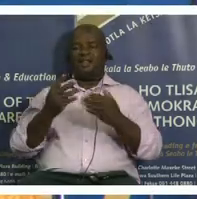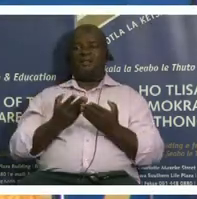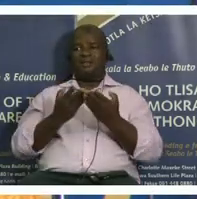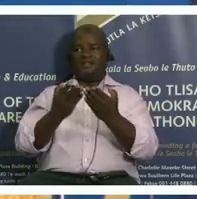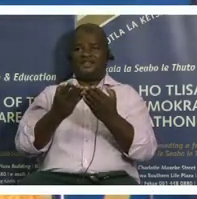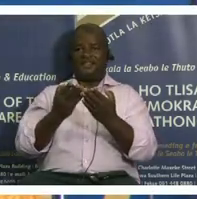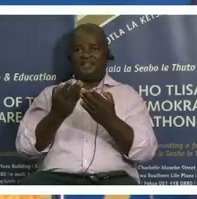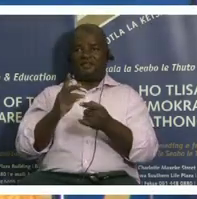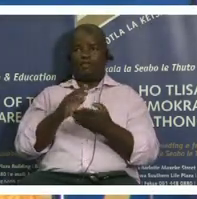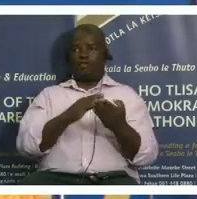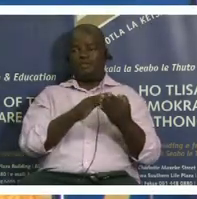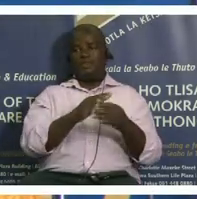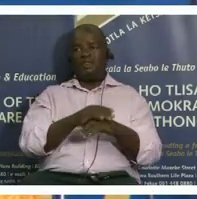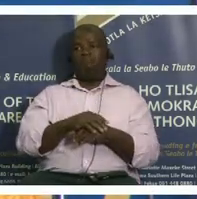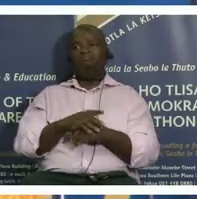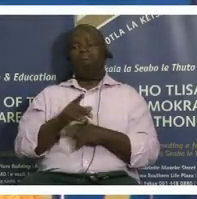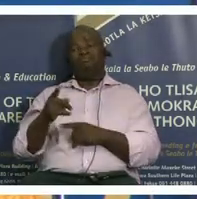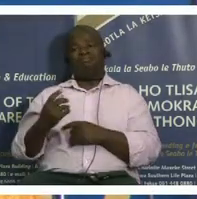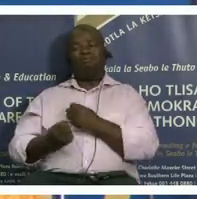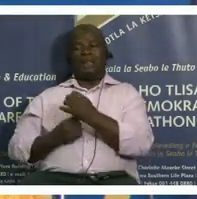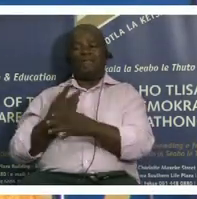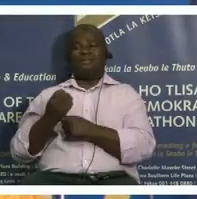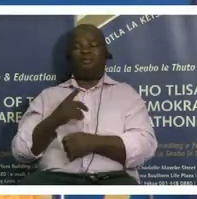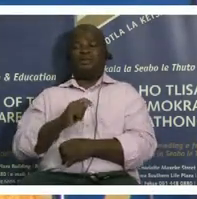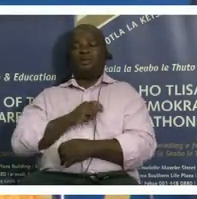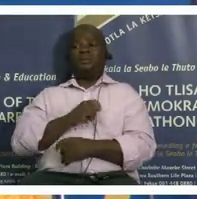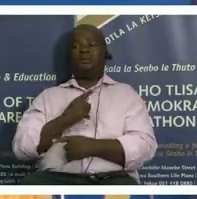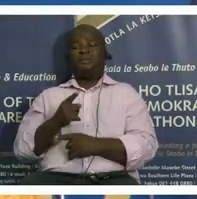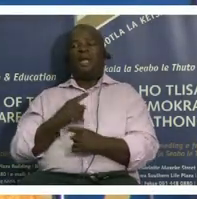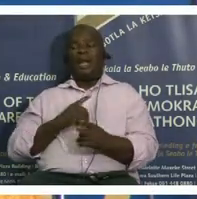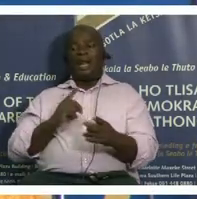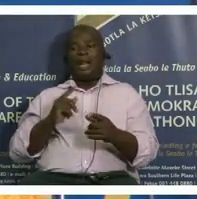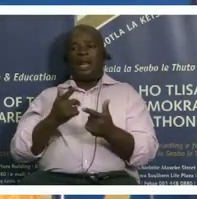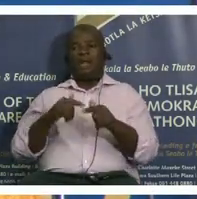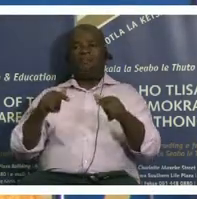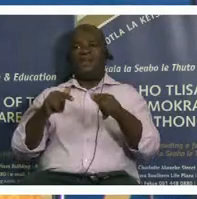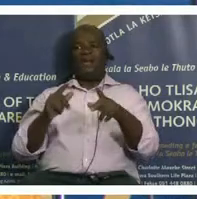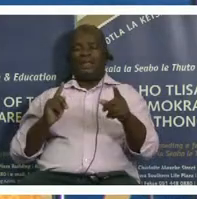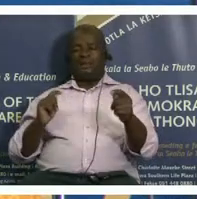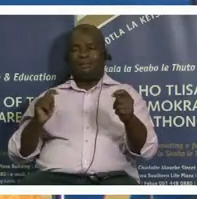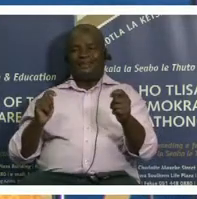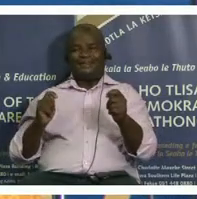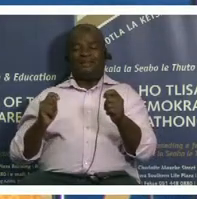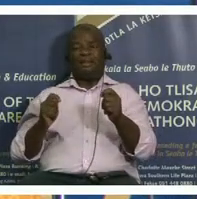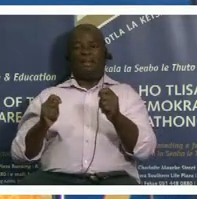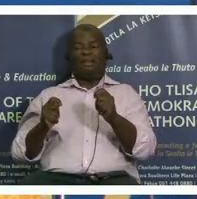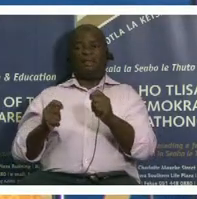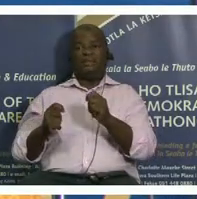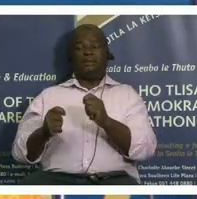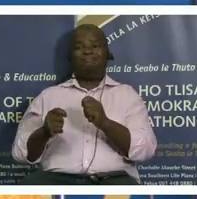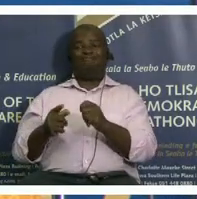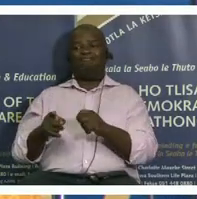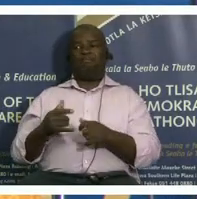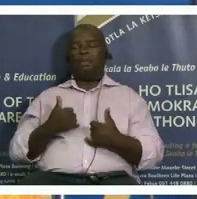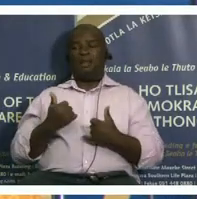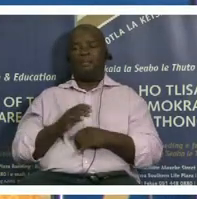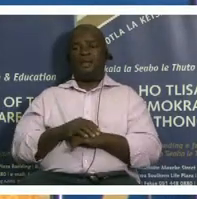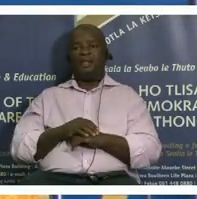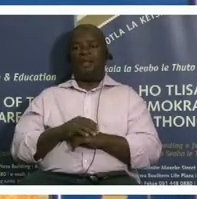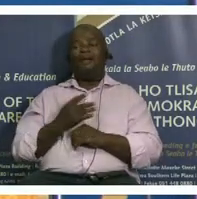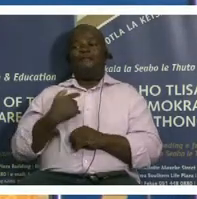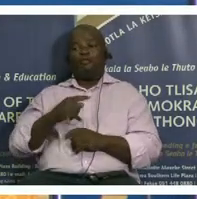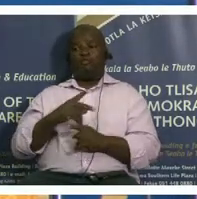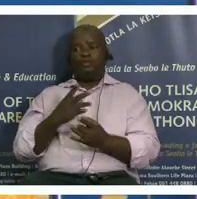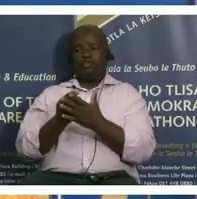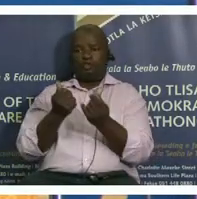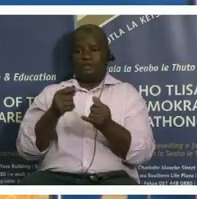delivery. They conveyed their discomfort with the overall pace of transformation. To address this, we call